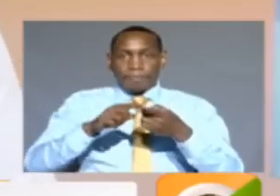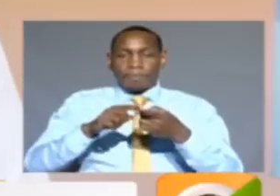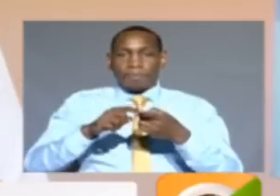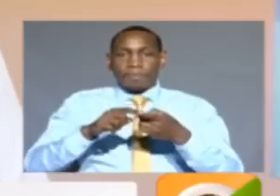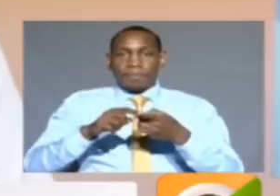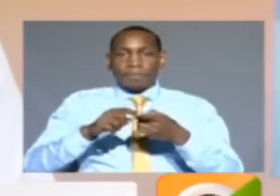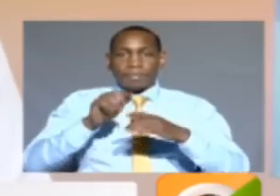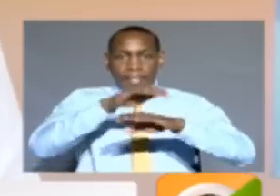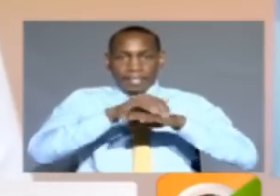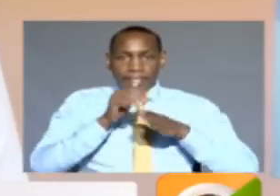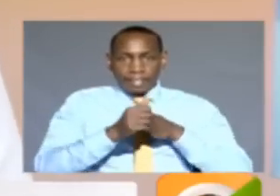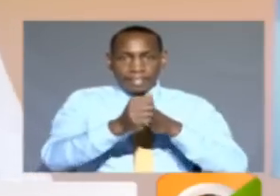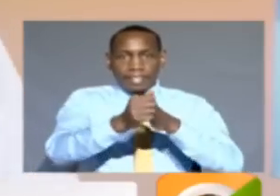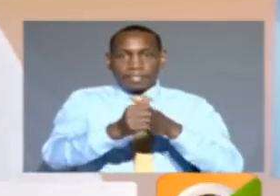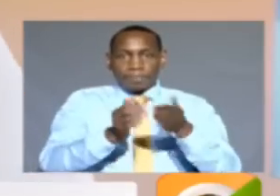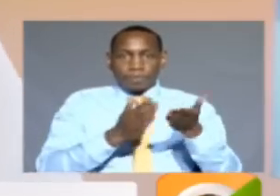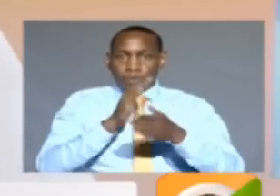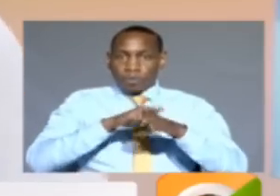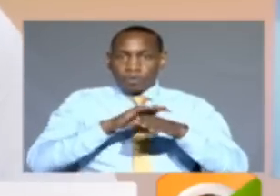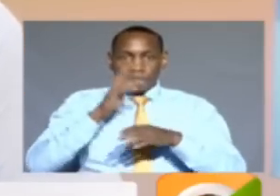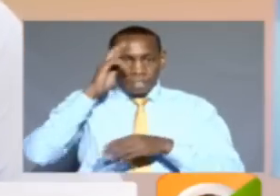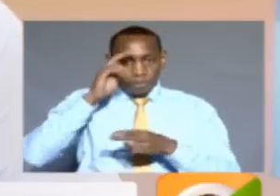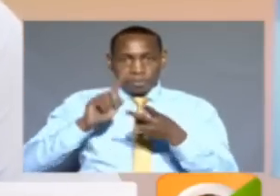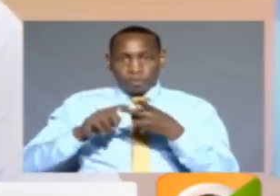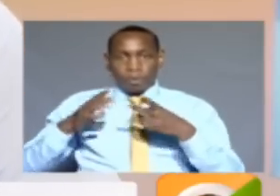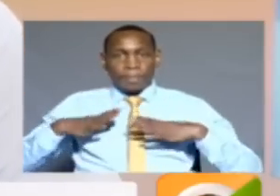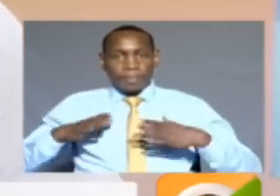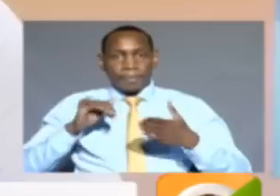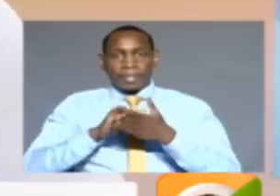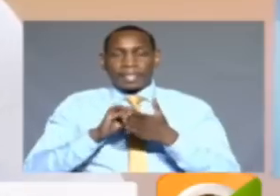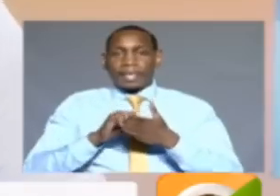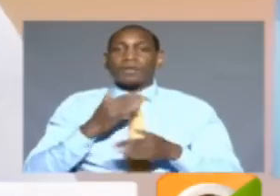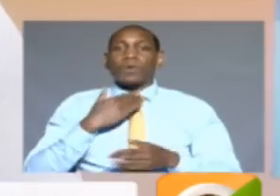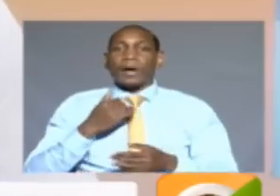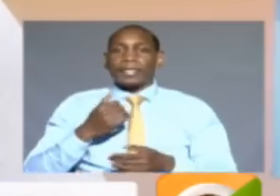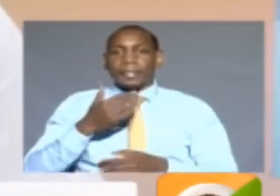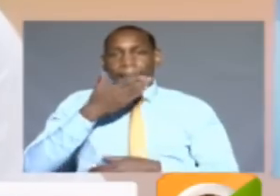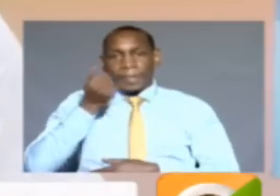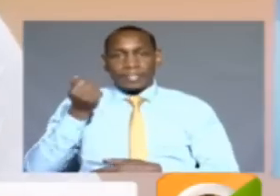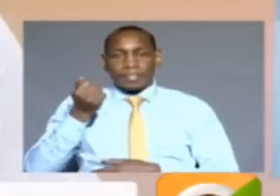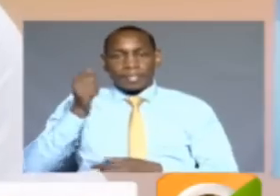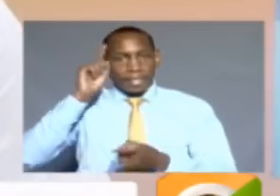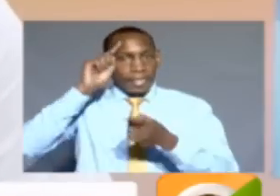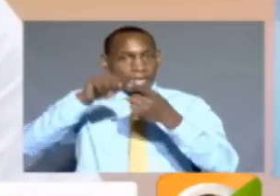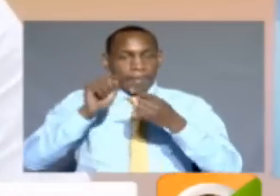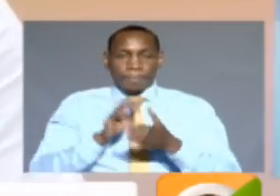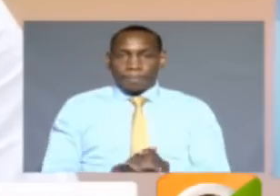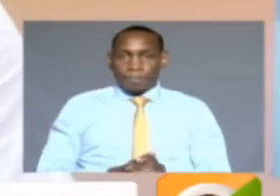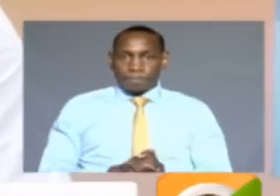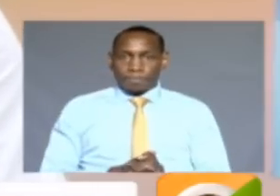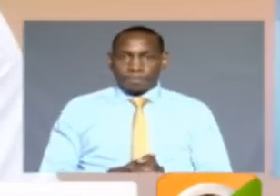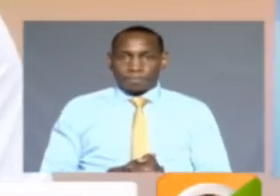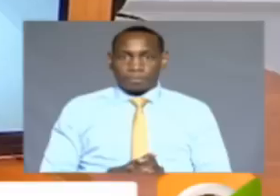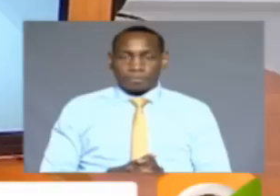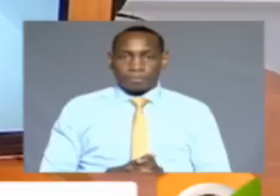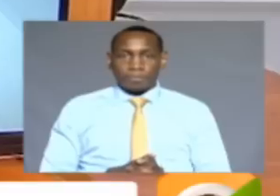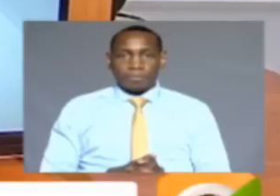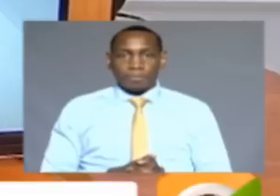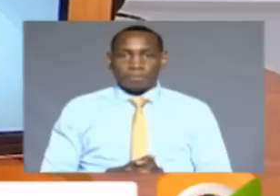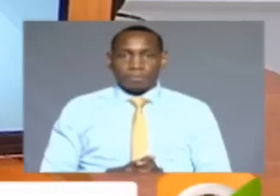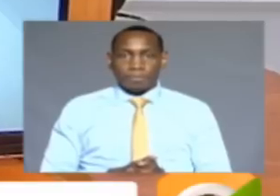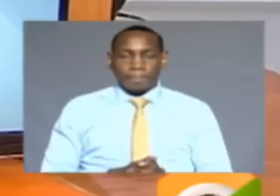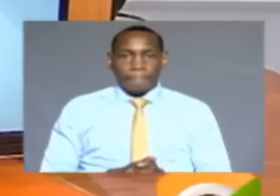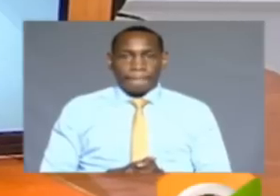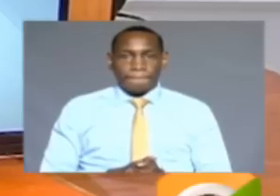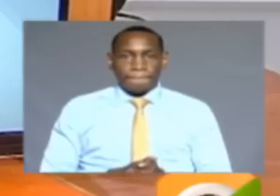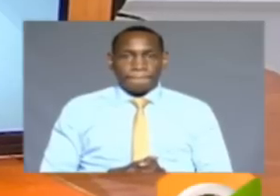reasons, and two, a population that also has six better, higher aspirations. Okay, higher aspirations, Gashuri. Mm-hmm. And Linus,